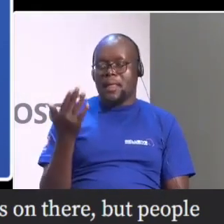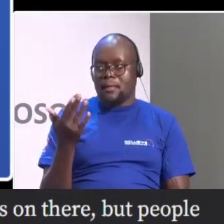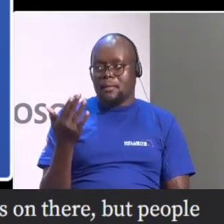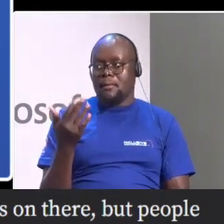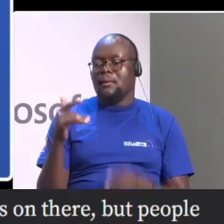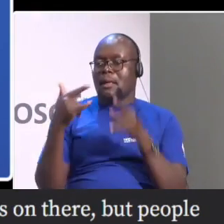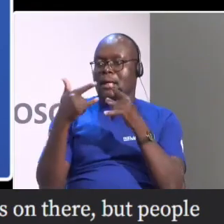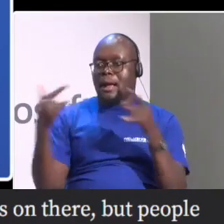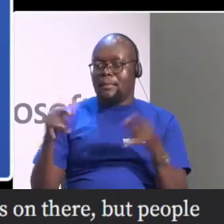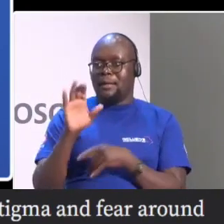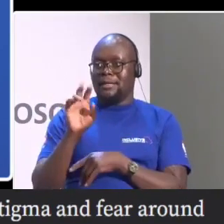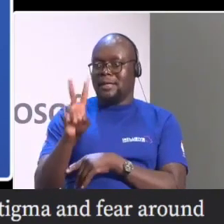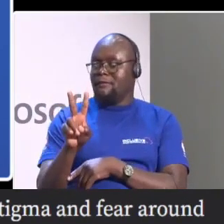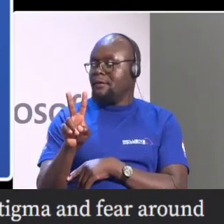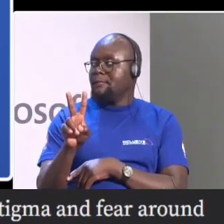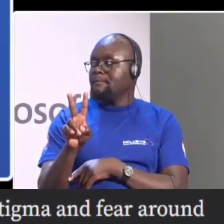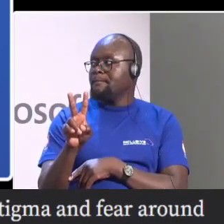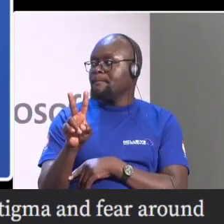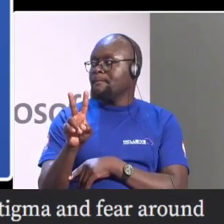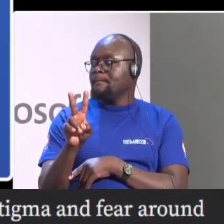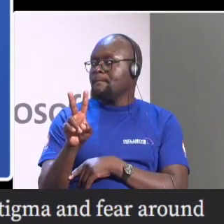a gap in the CV.